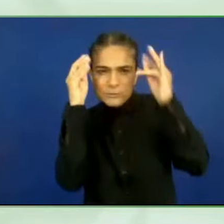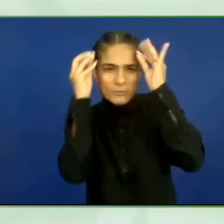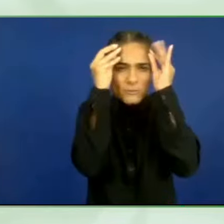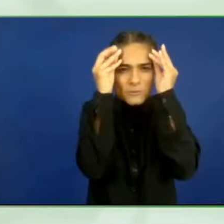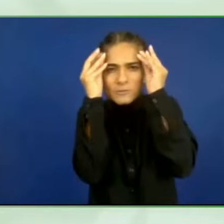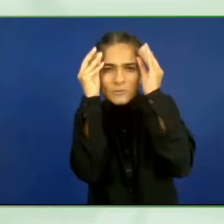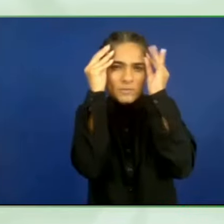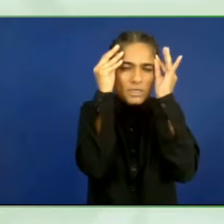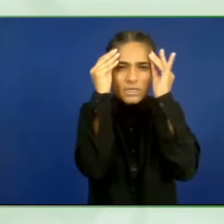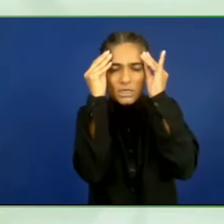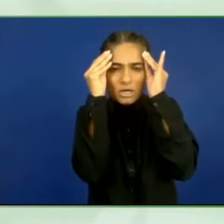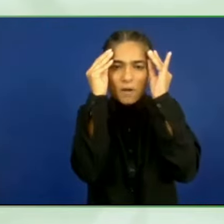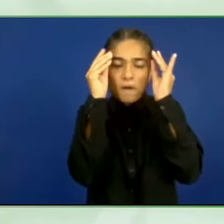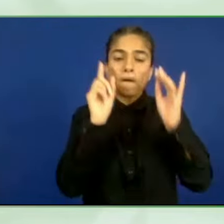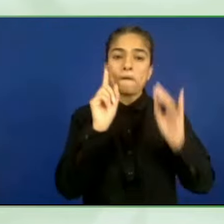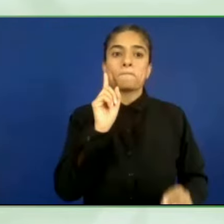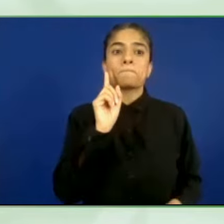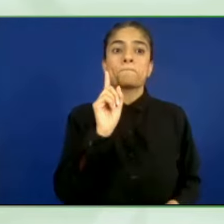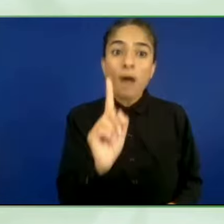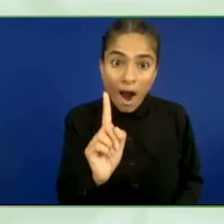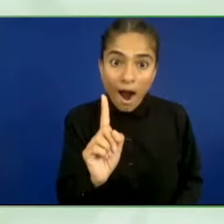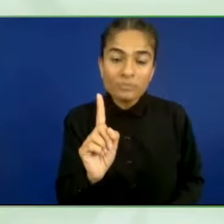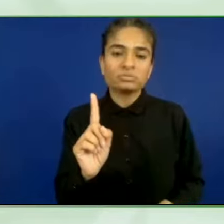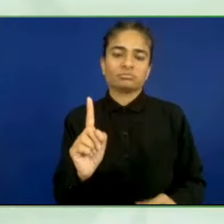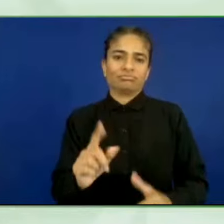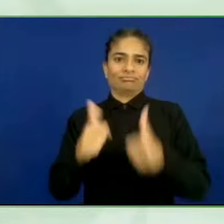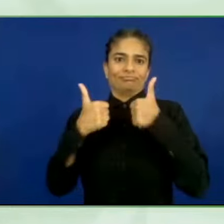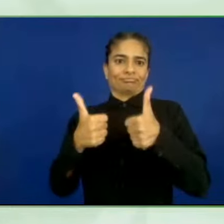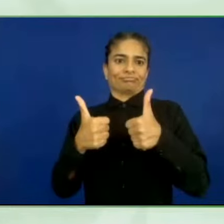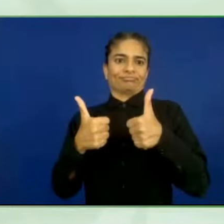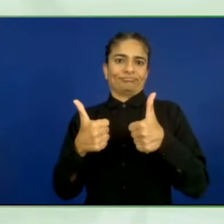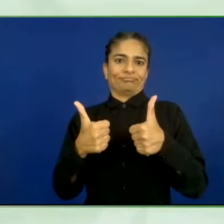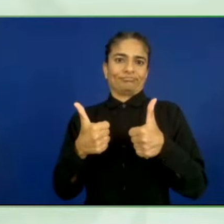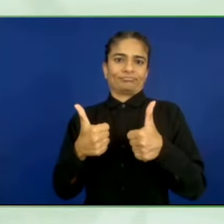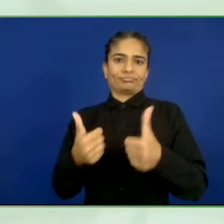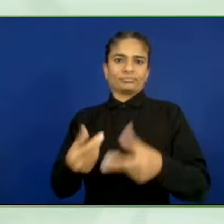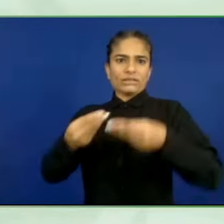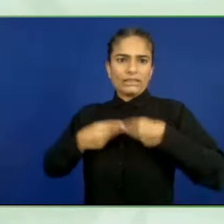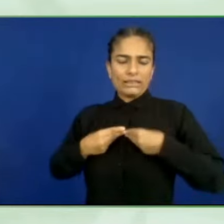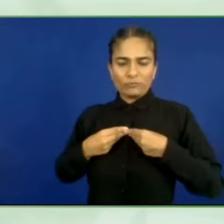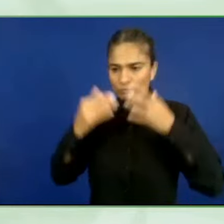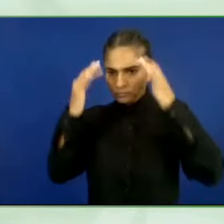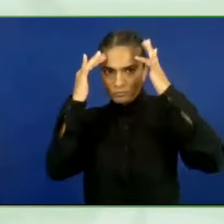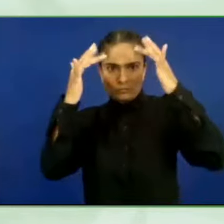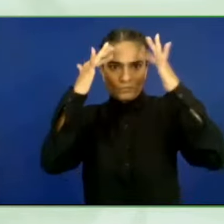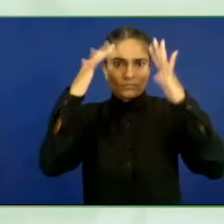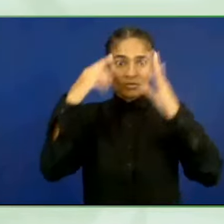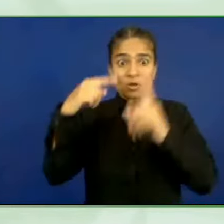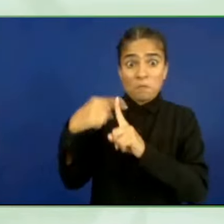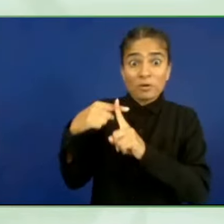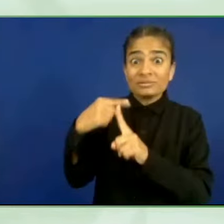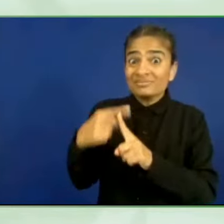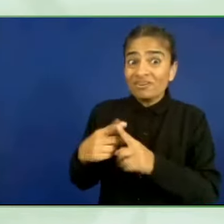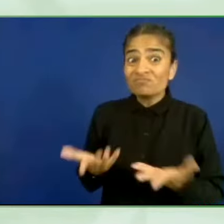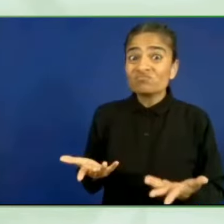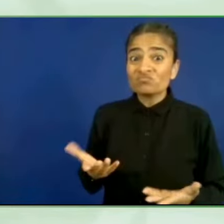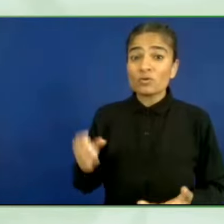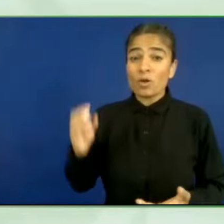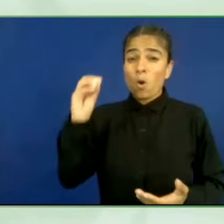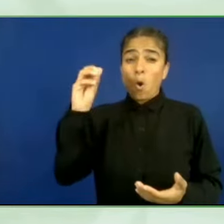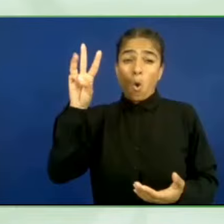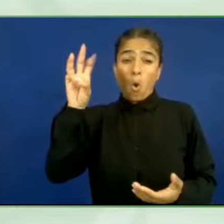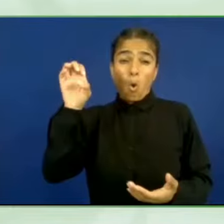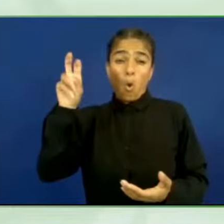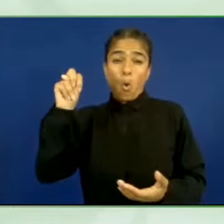So there's a number of us involved in this research project, and I think as well as the discussion components of